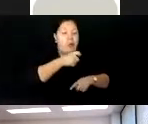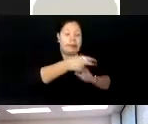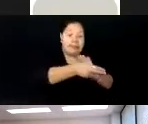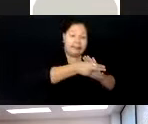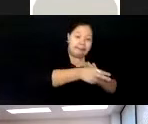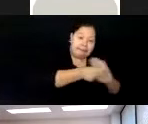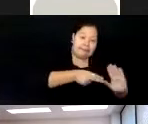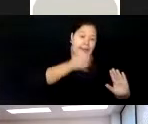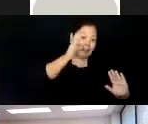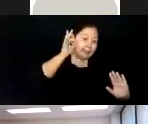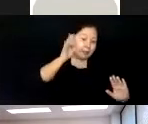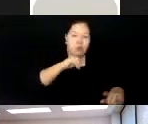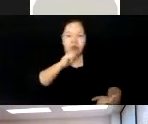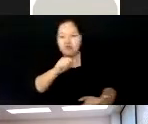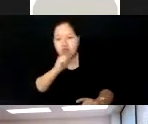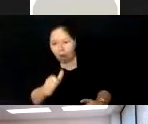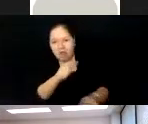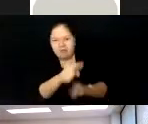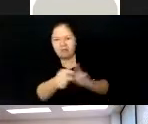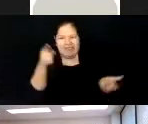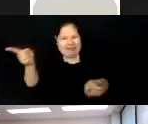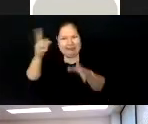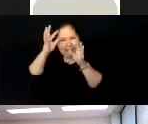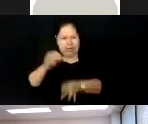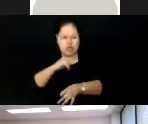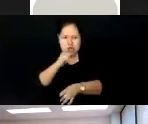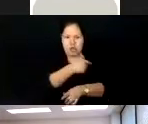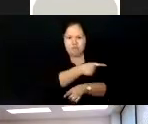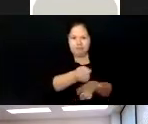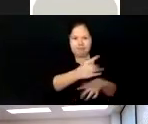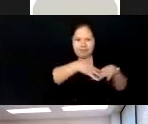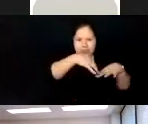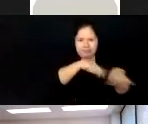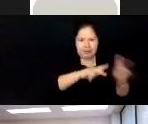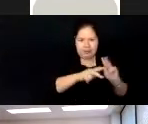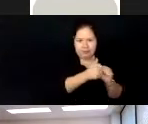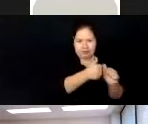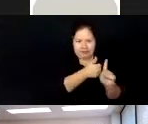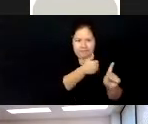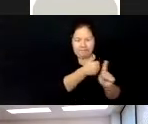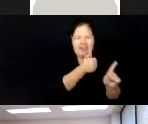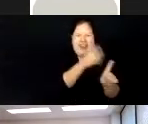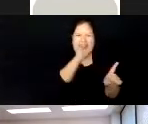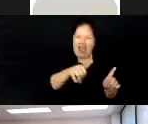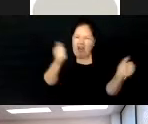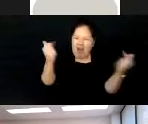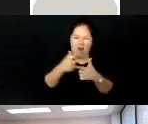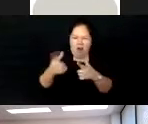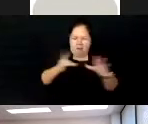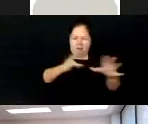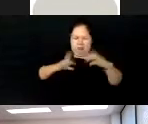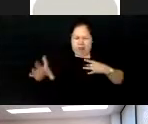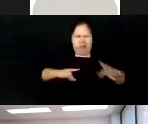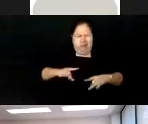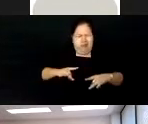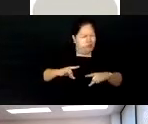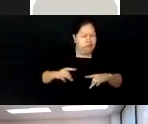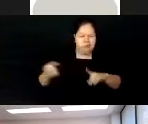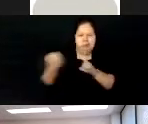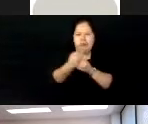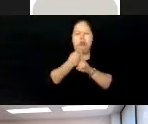not. And all of these taken together have long-lasting impacts. To cite the In Plain Sight